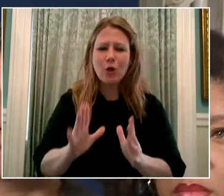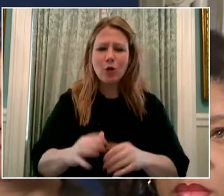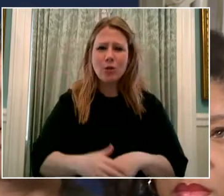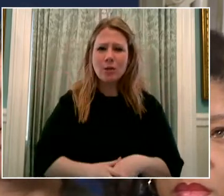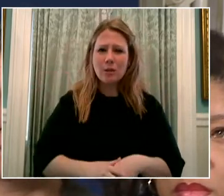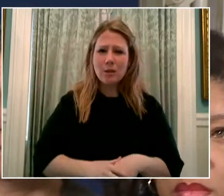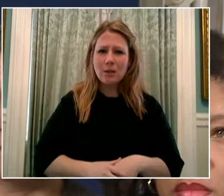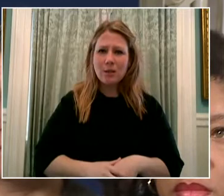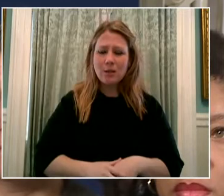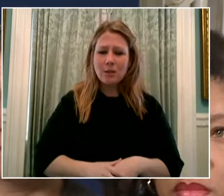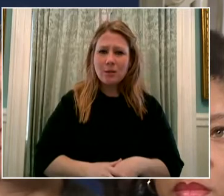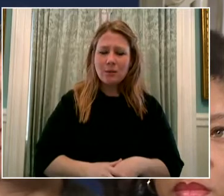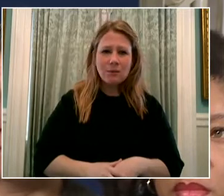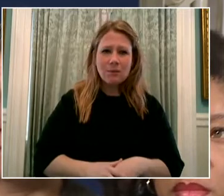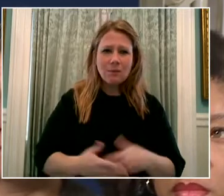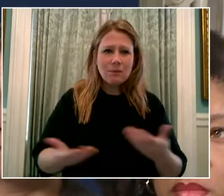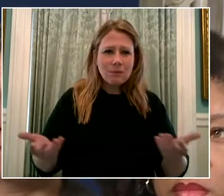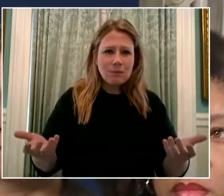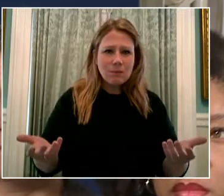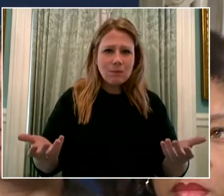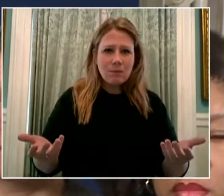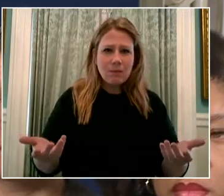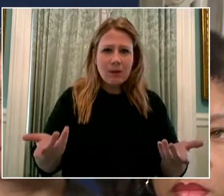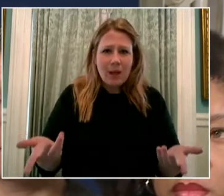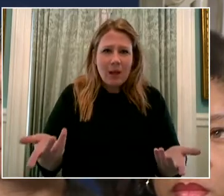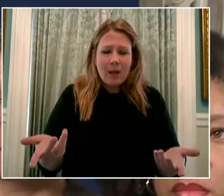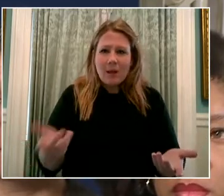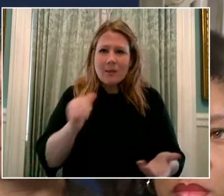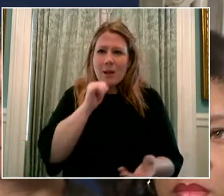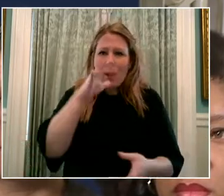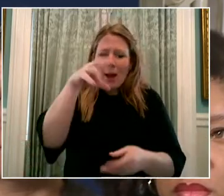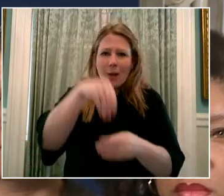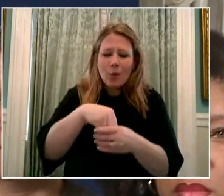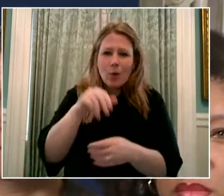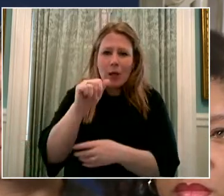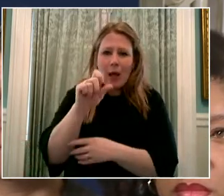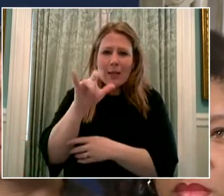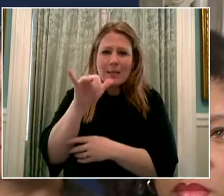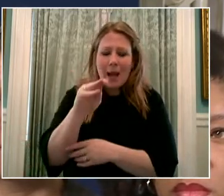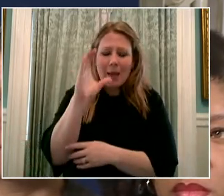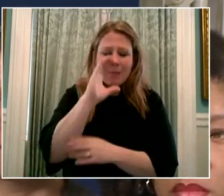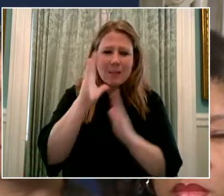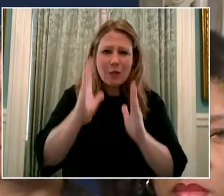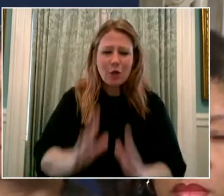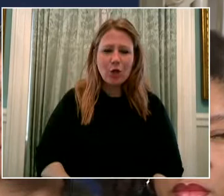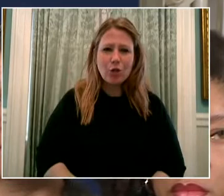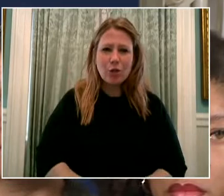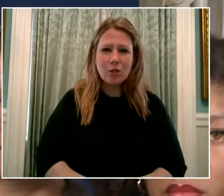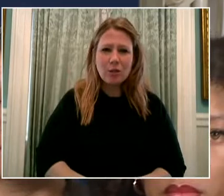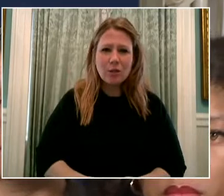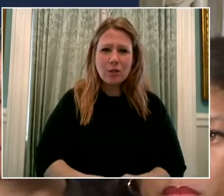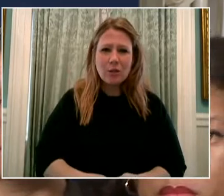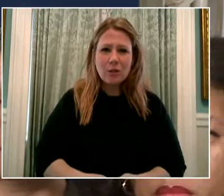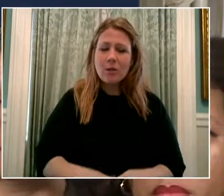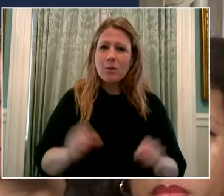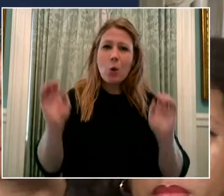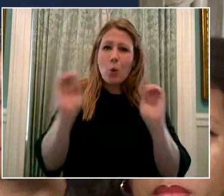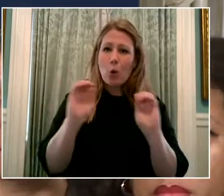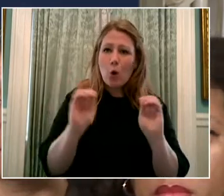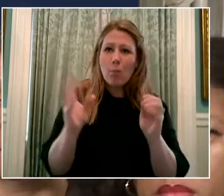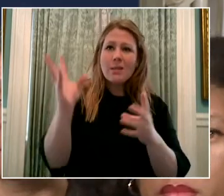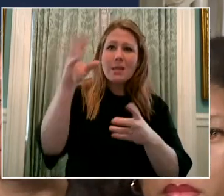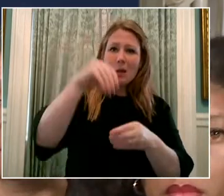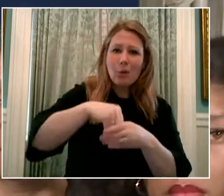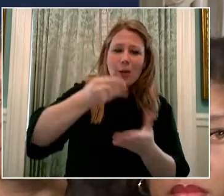balance the budget. It's void of asylum seekers. No one is saying the money that is going to take for the asylum